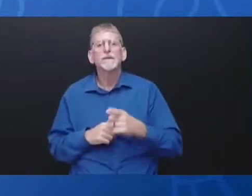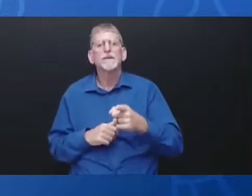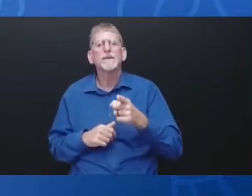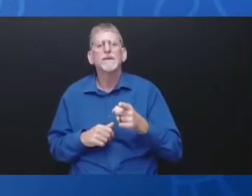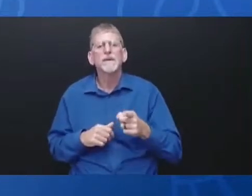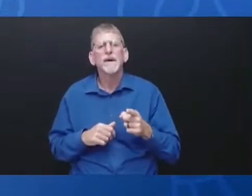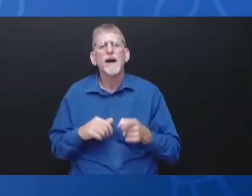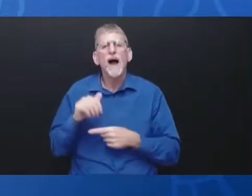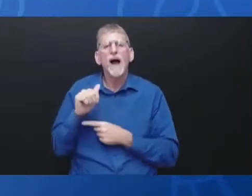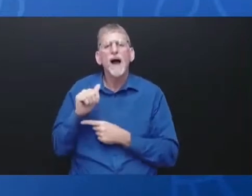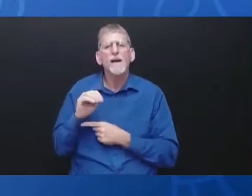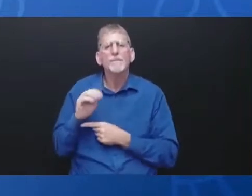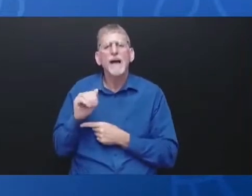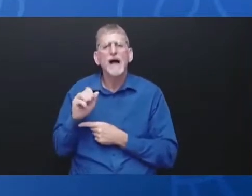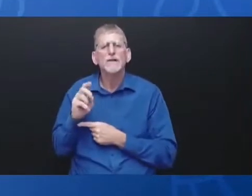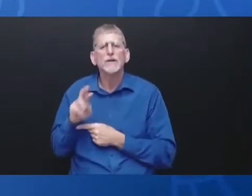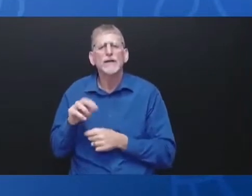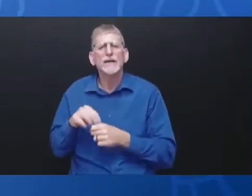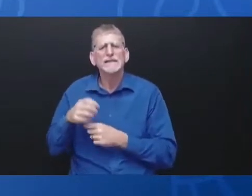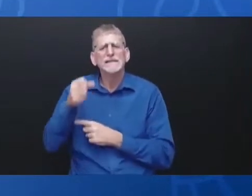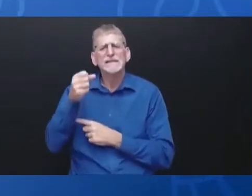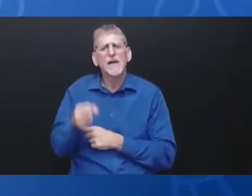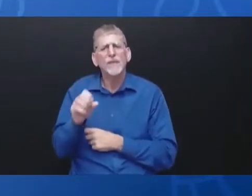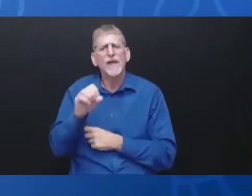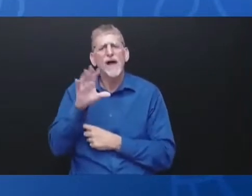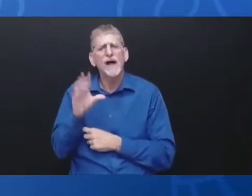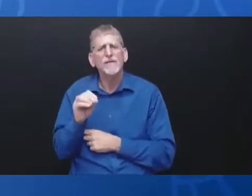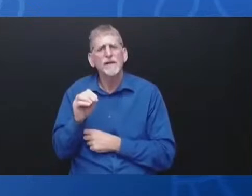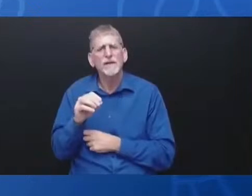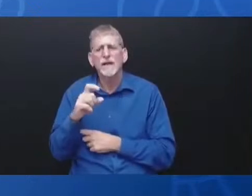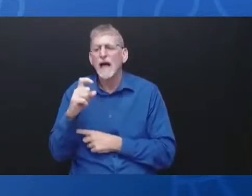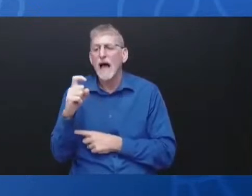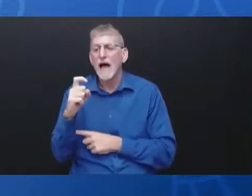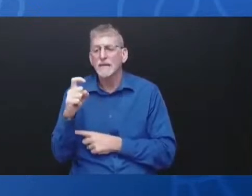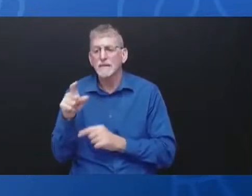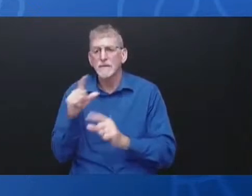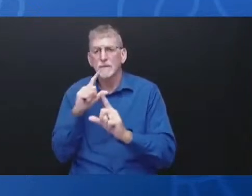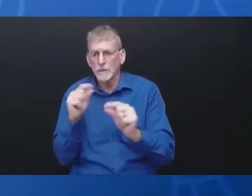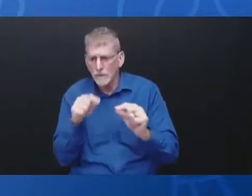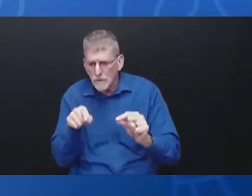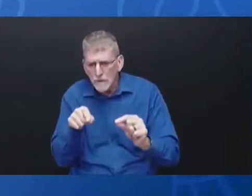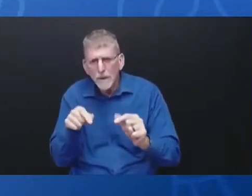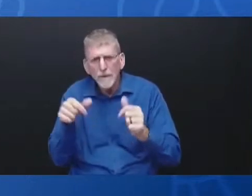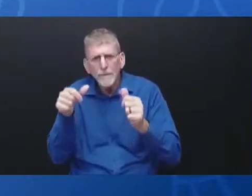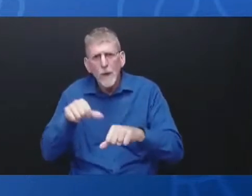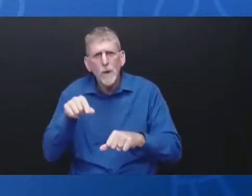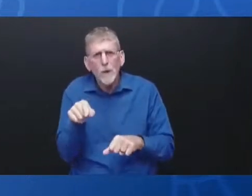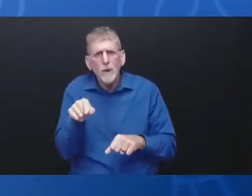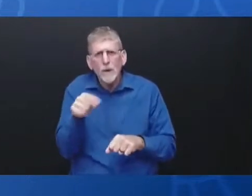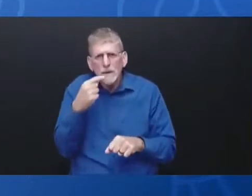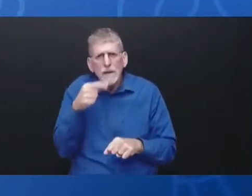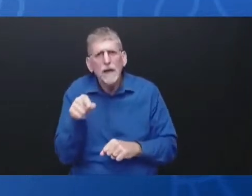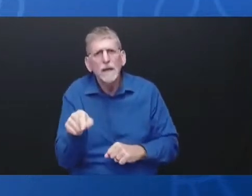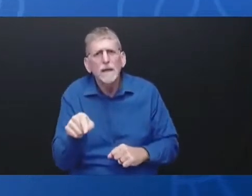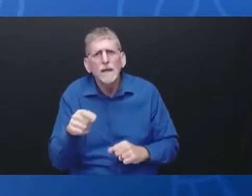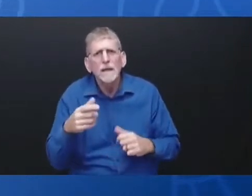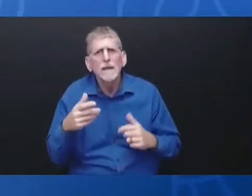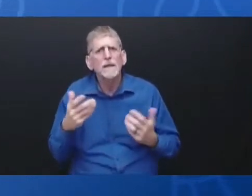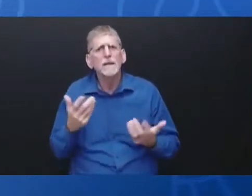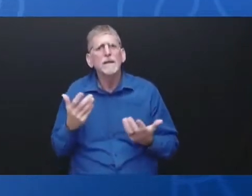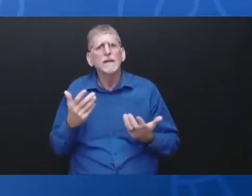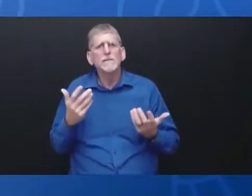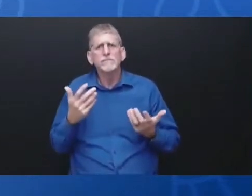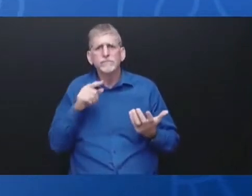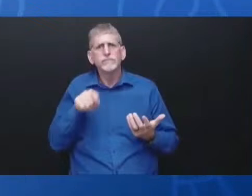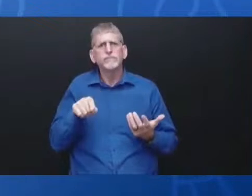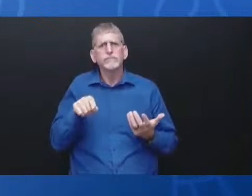posted on Friday. Can you explain a little bit the reasons? It's quite an extraordinary step. I was looking back. I mean, if I'm not mistaken, even in the height of tensions with Russia,